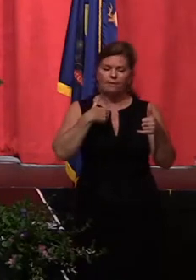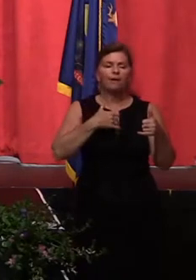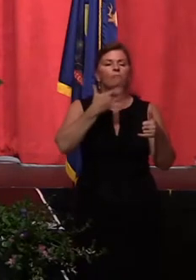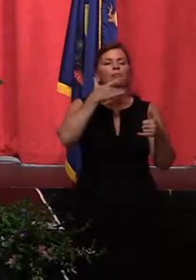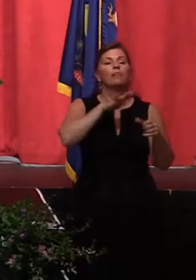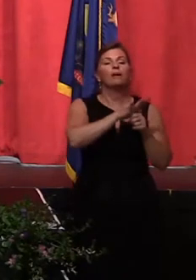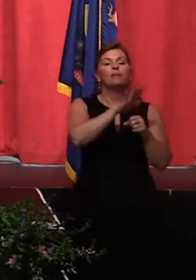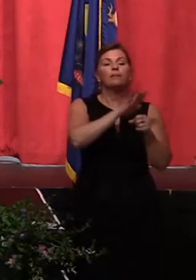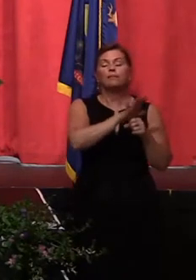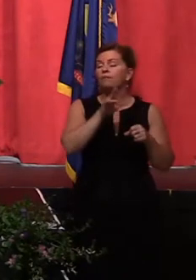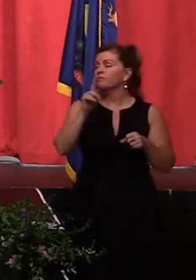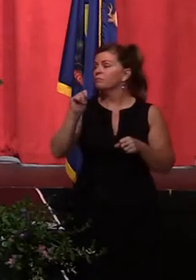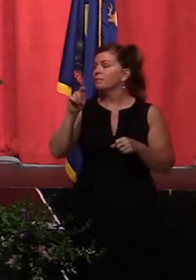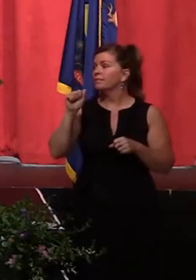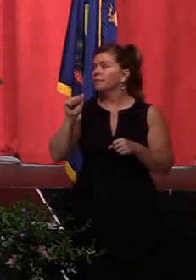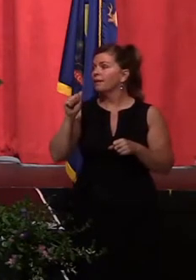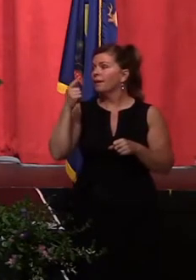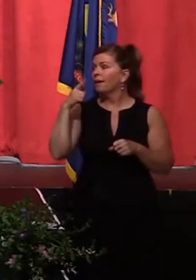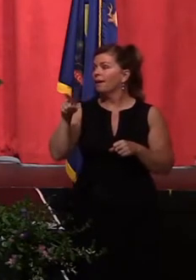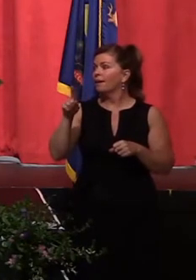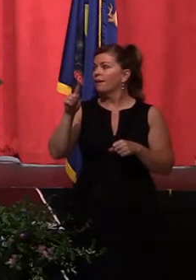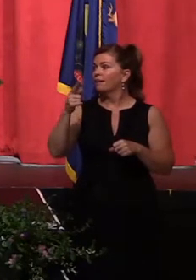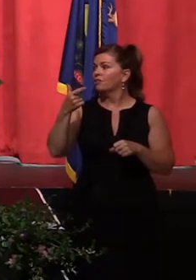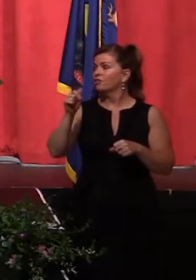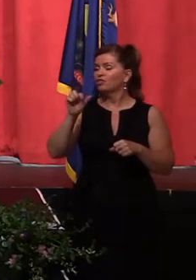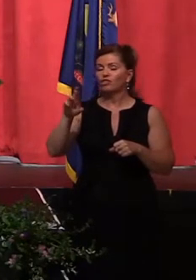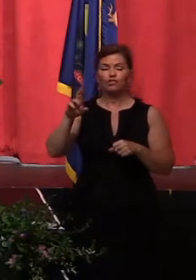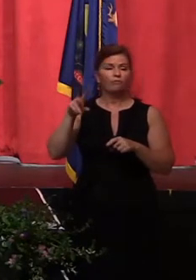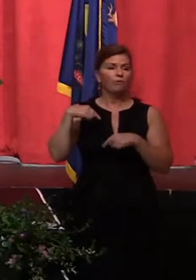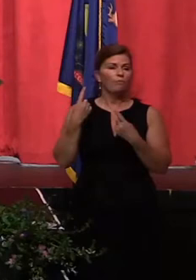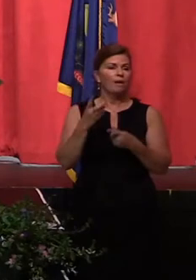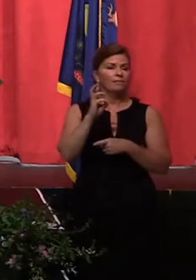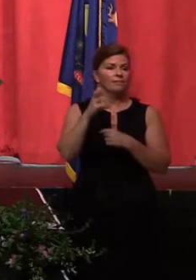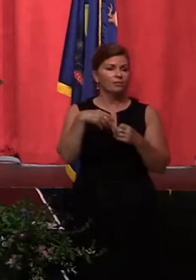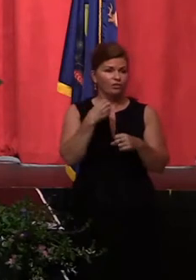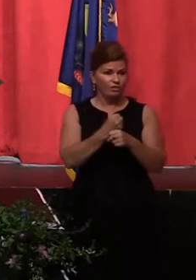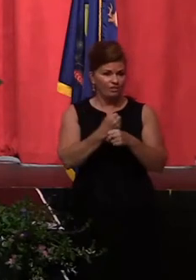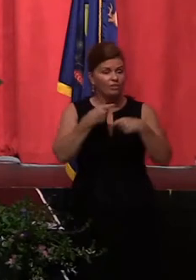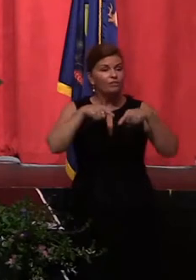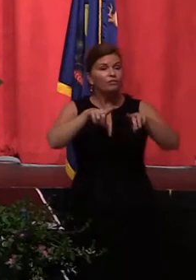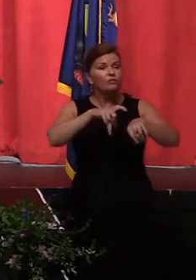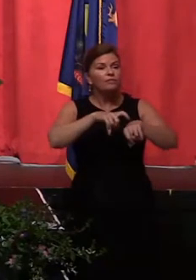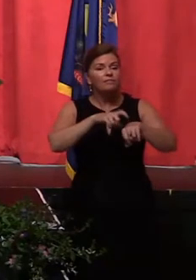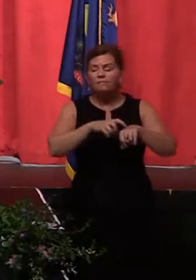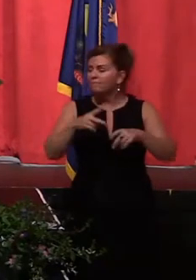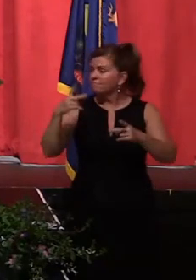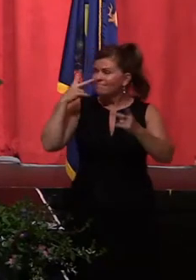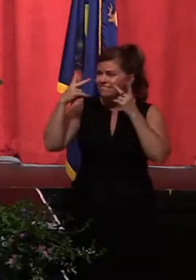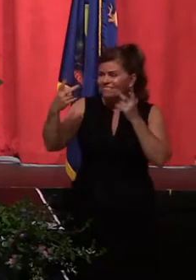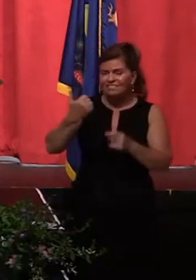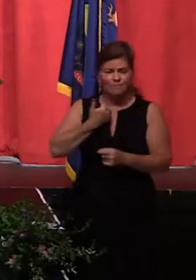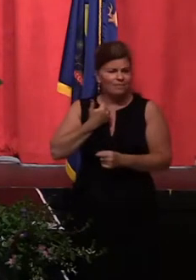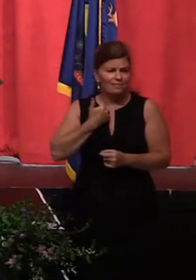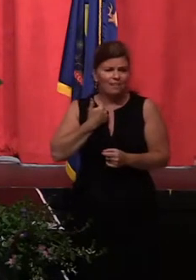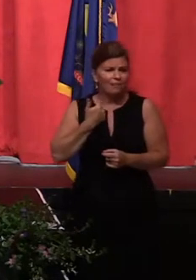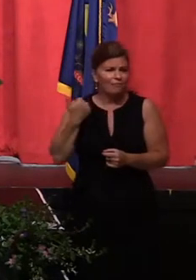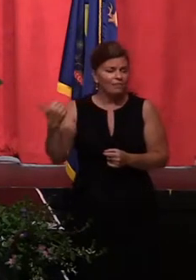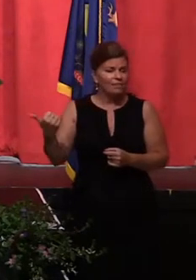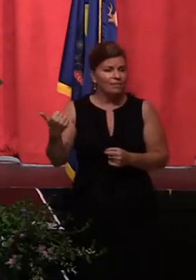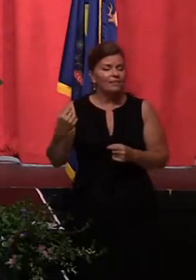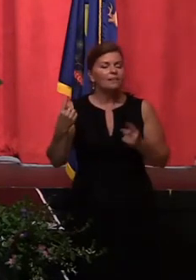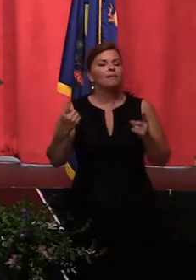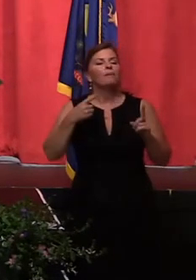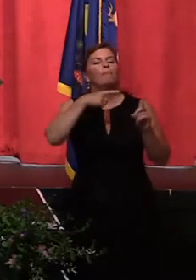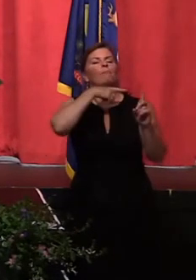have been Ginger's TA for the past 6 years. During this time, I've seen firsthand how someone can